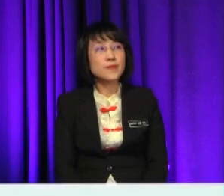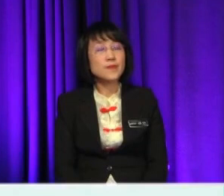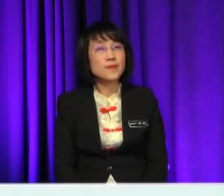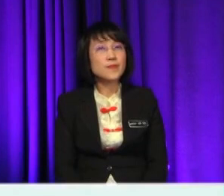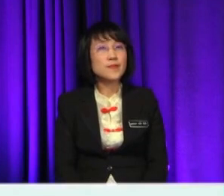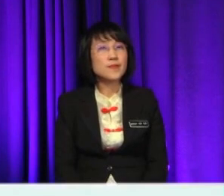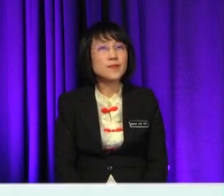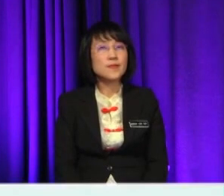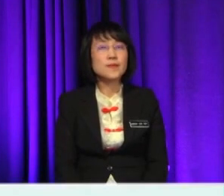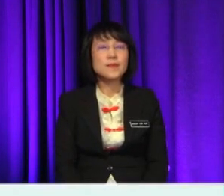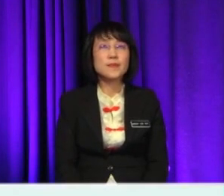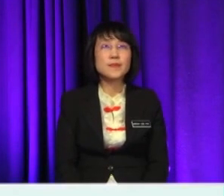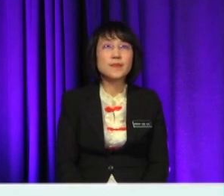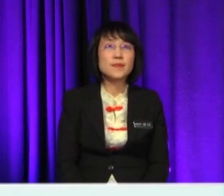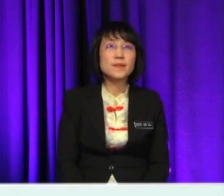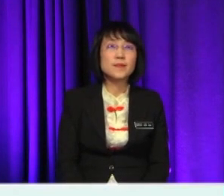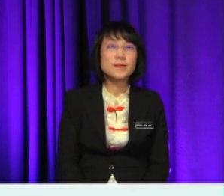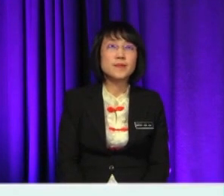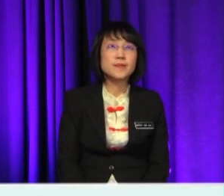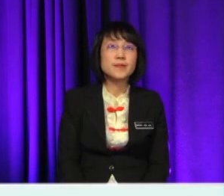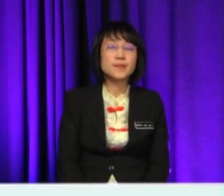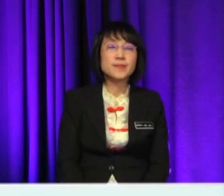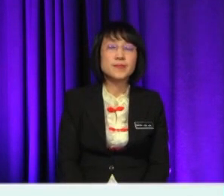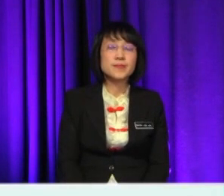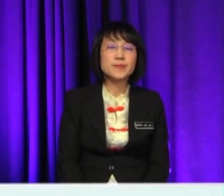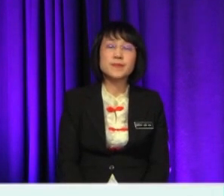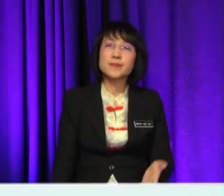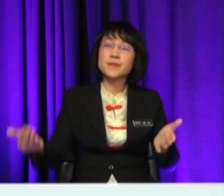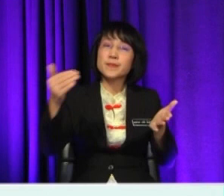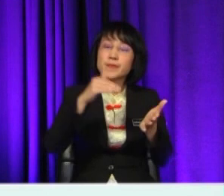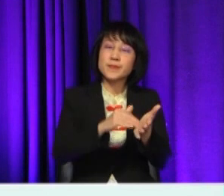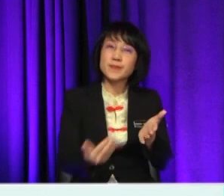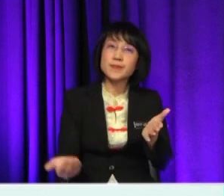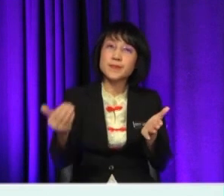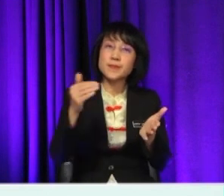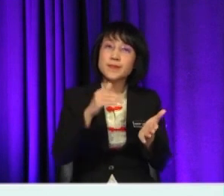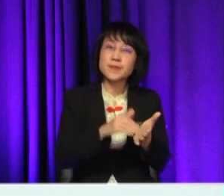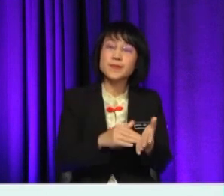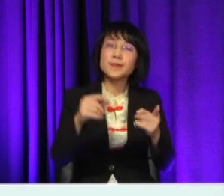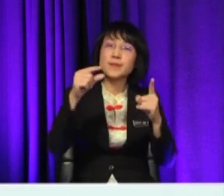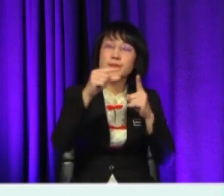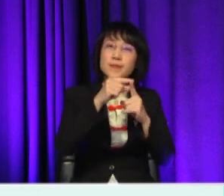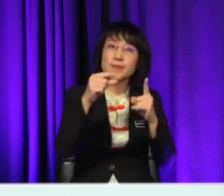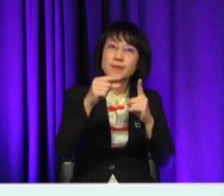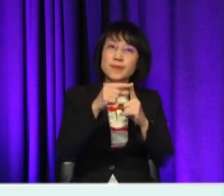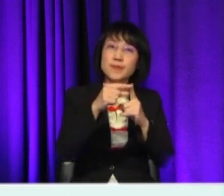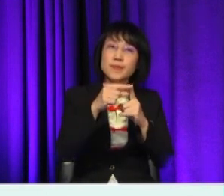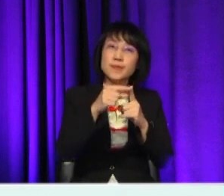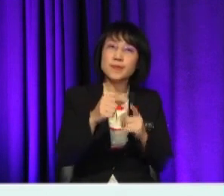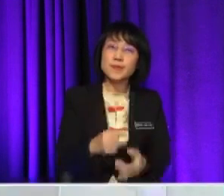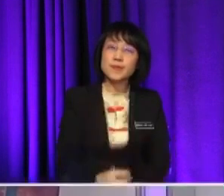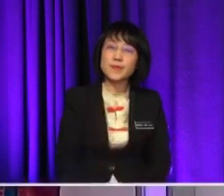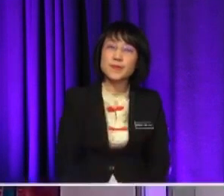alliteration is a repetition of a word, or not exactly a word,